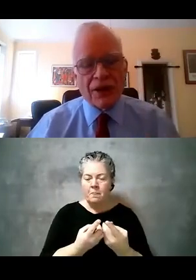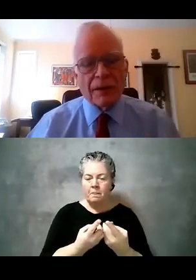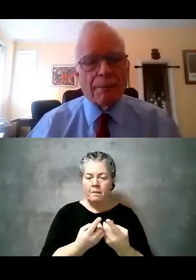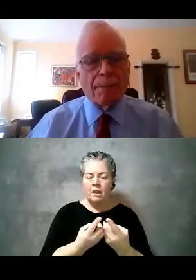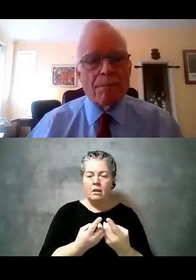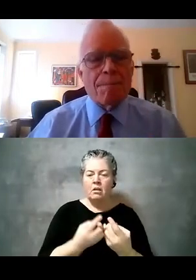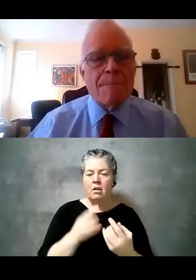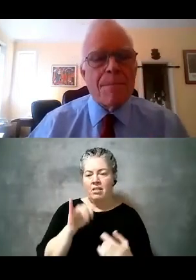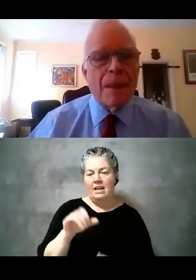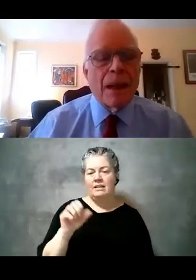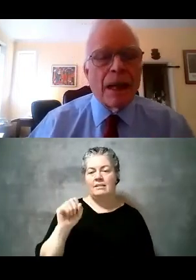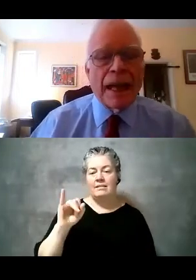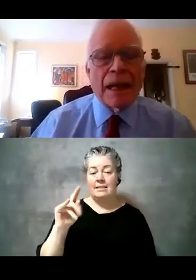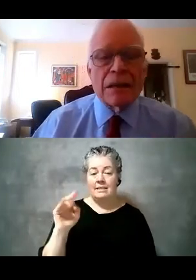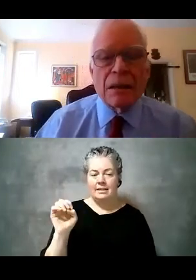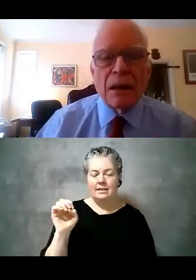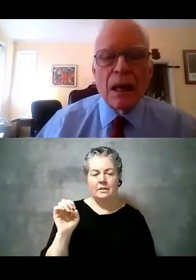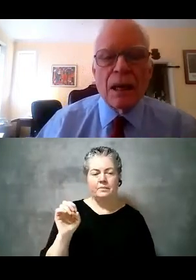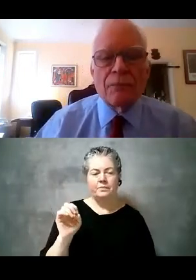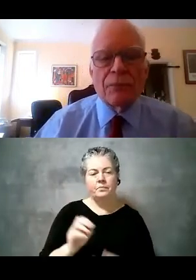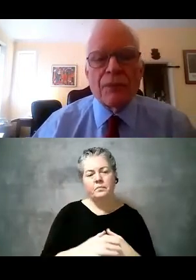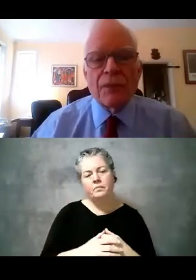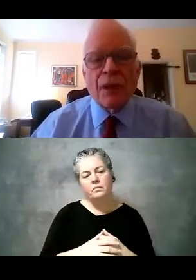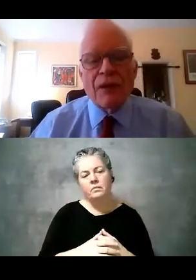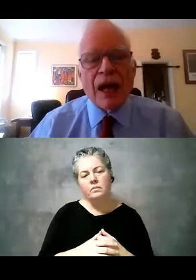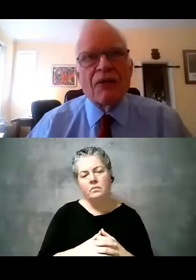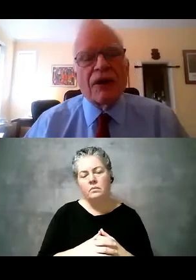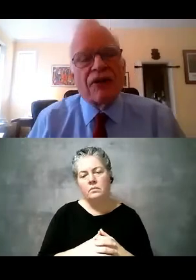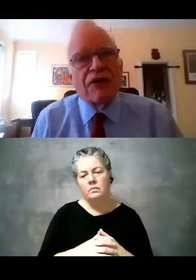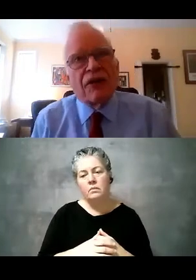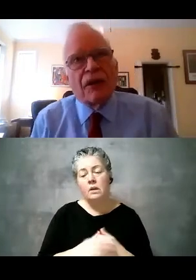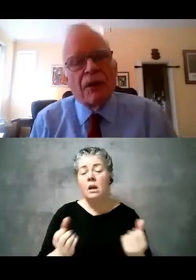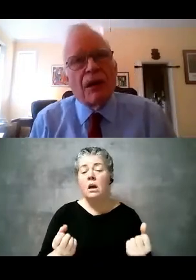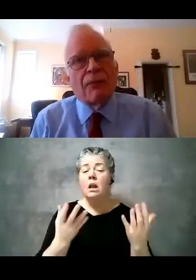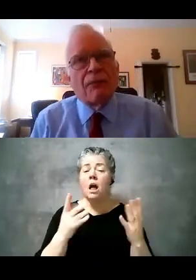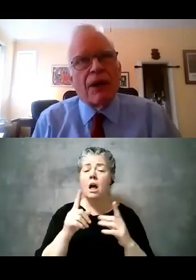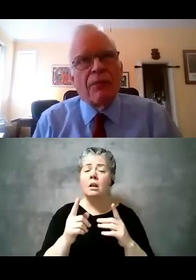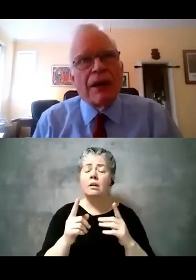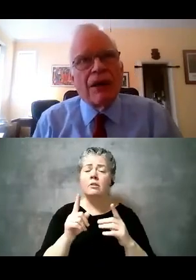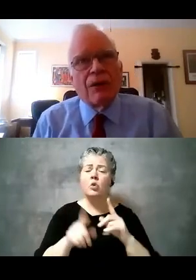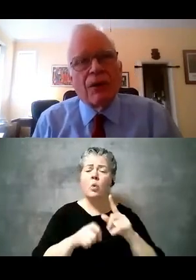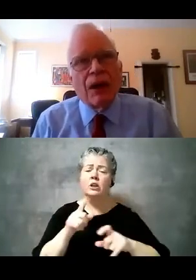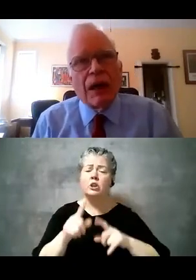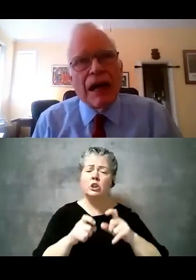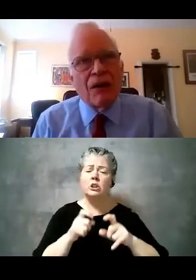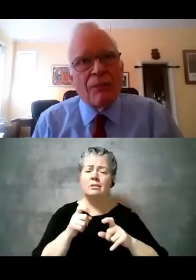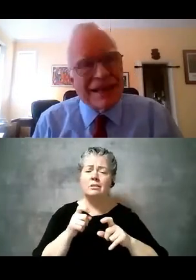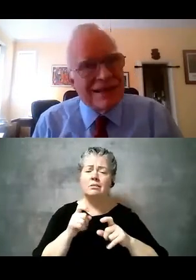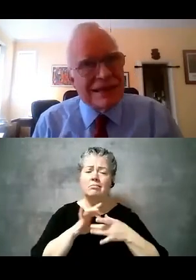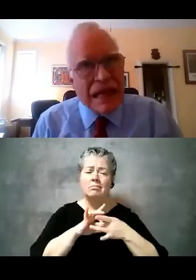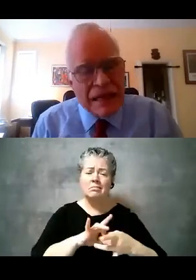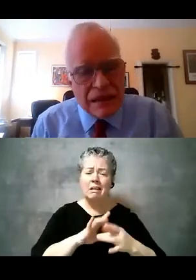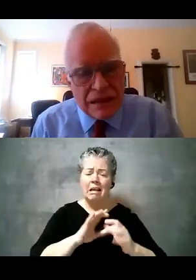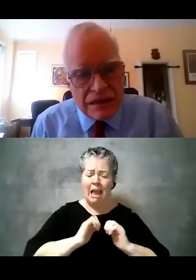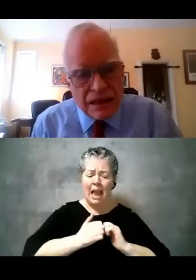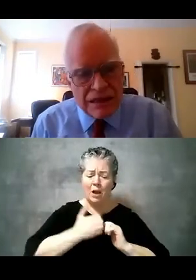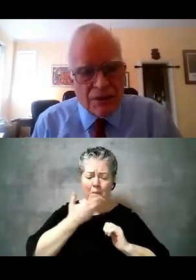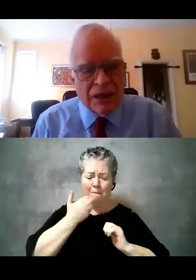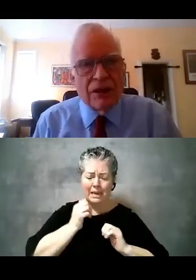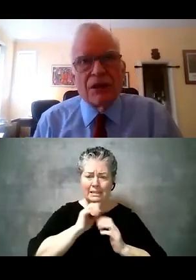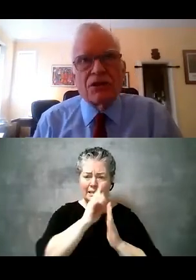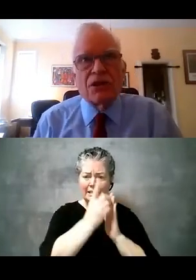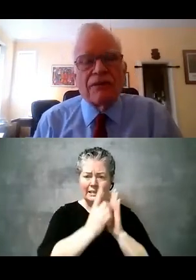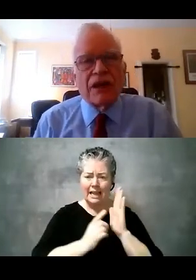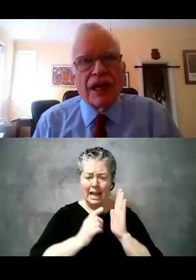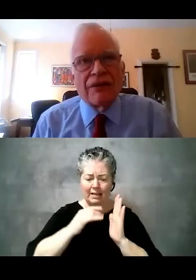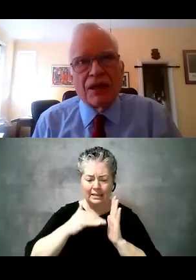the site. And a lot of questions have come up about how to best design these studies. How